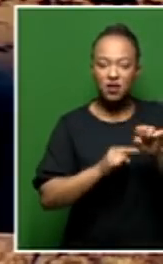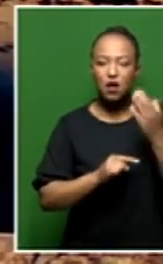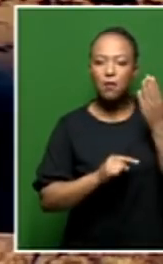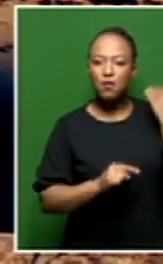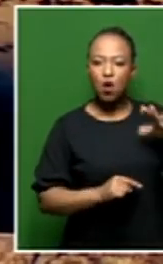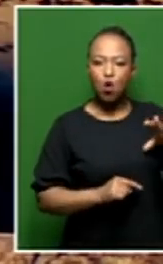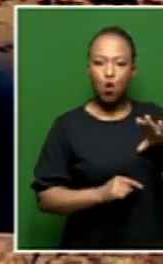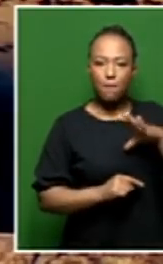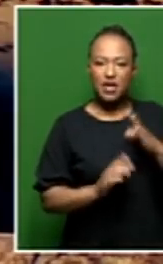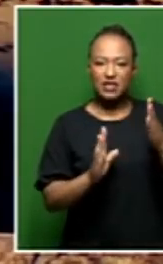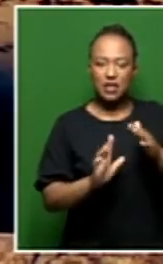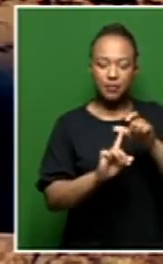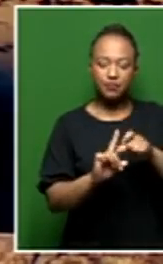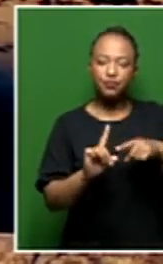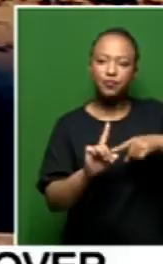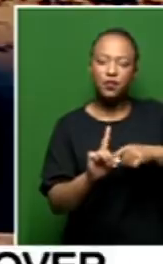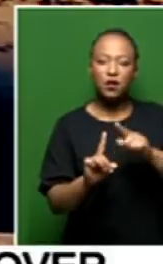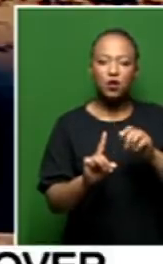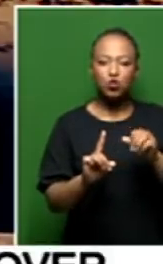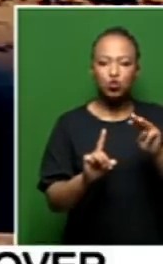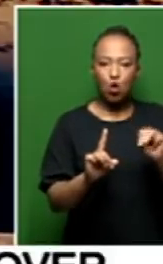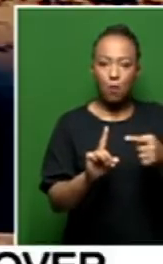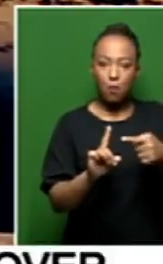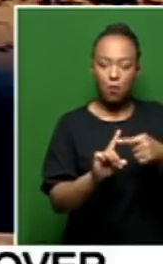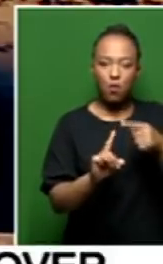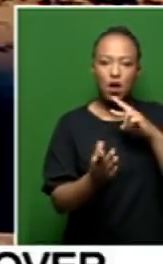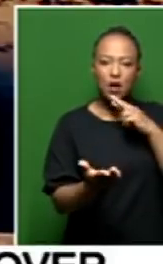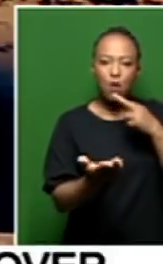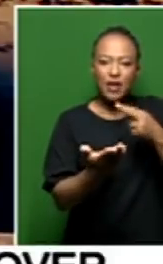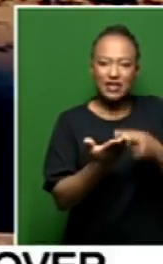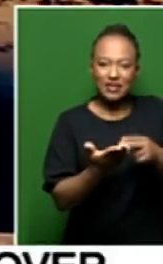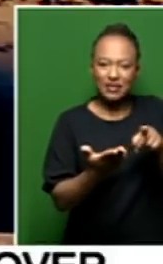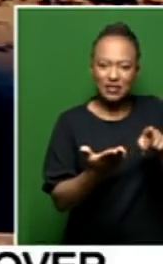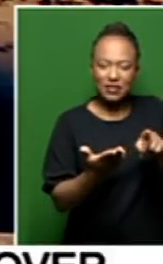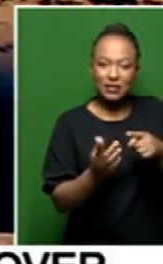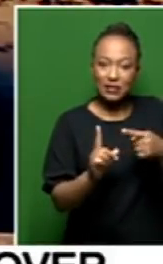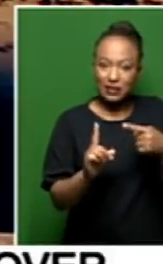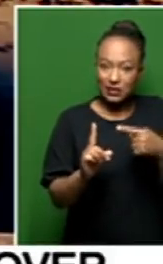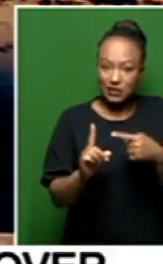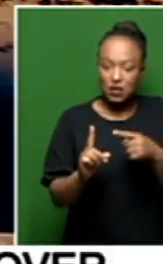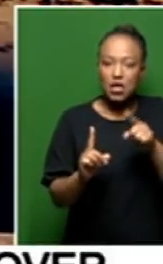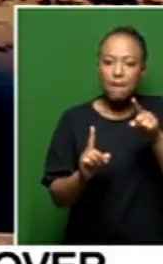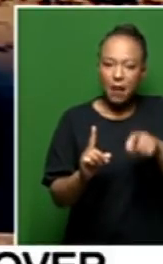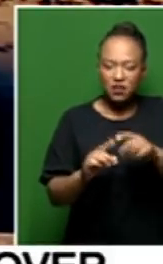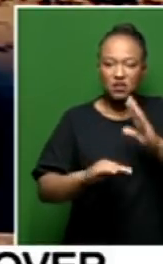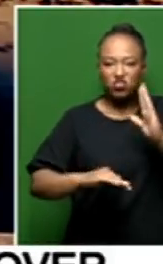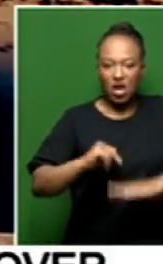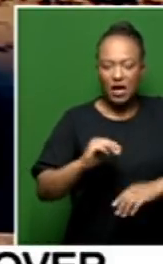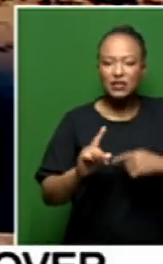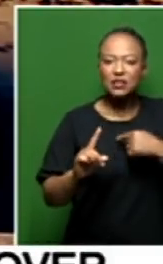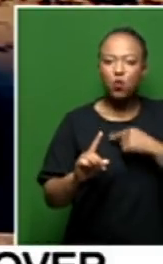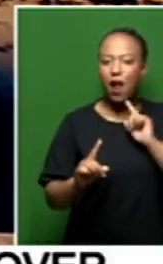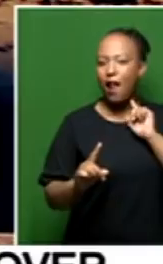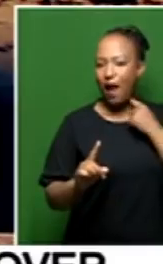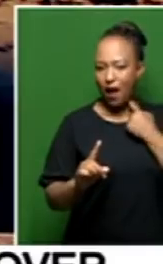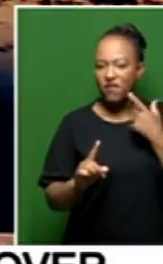former SARS Commissioner Tom Moyane, with one of the recommendations being that Moyane be charged with perjury in